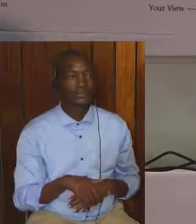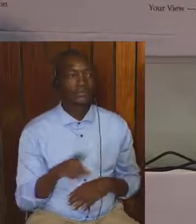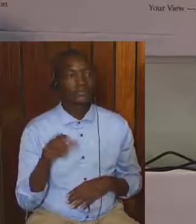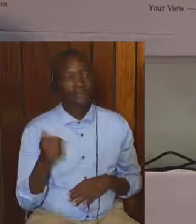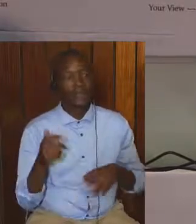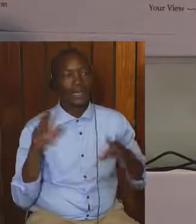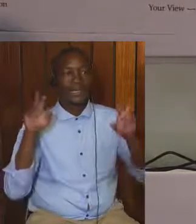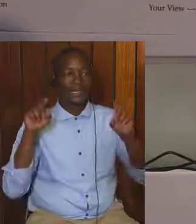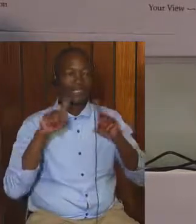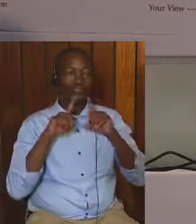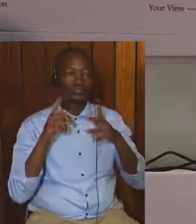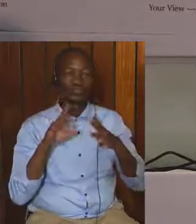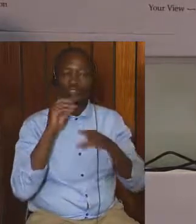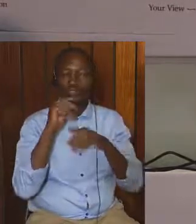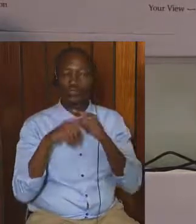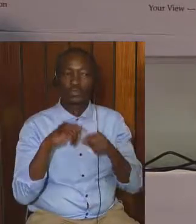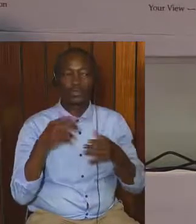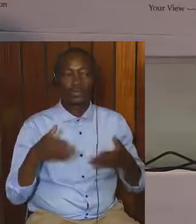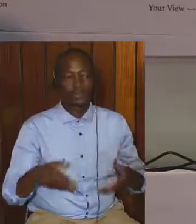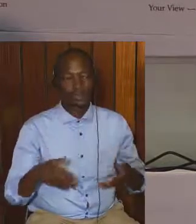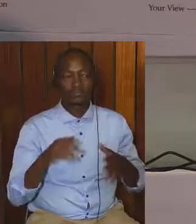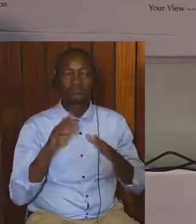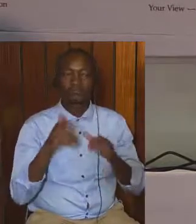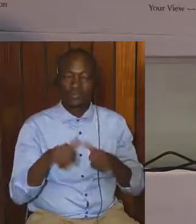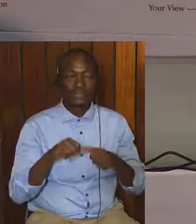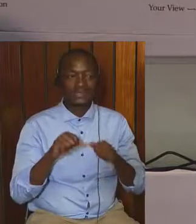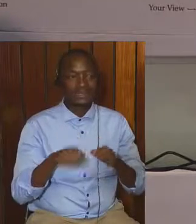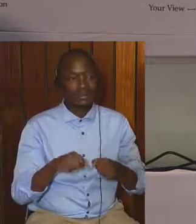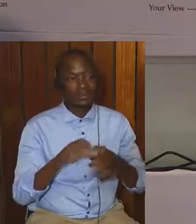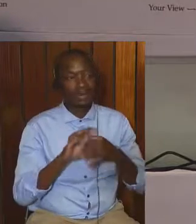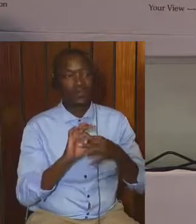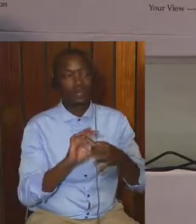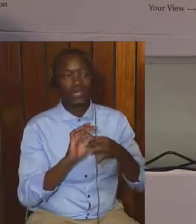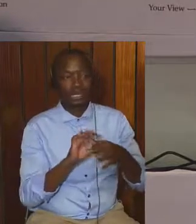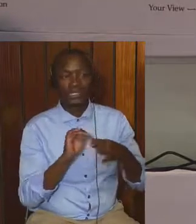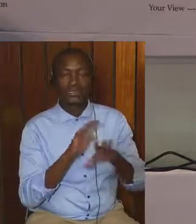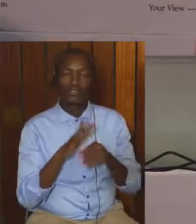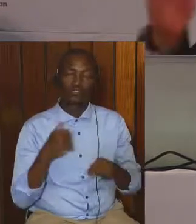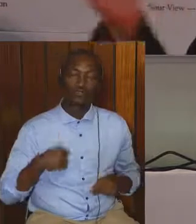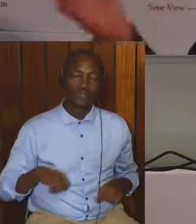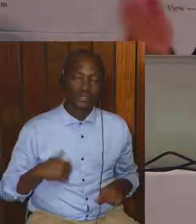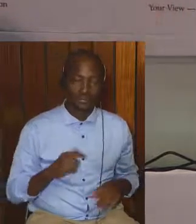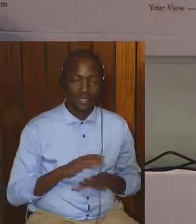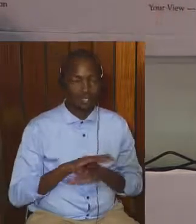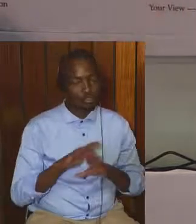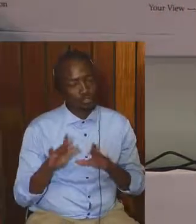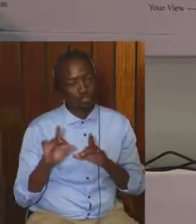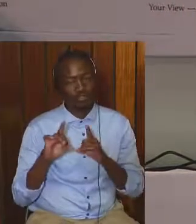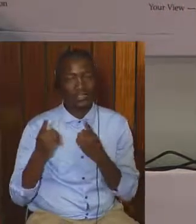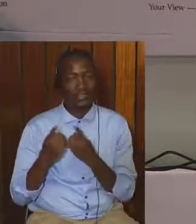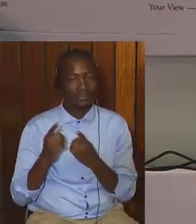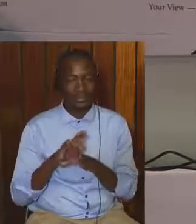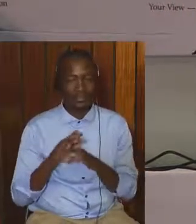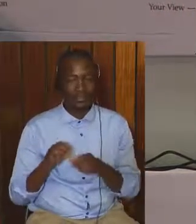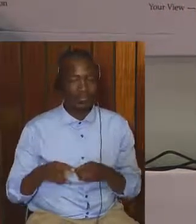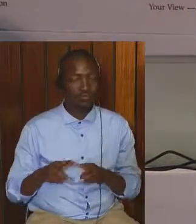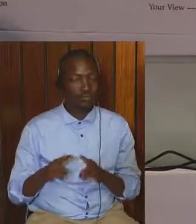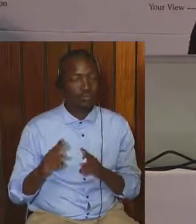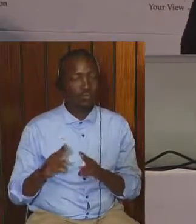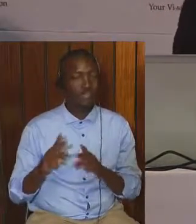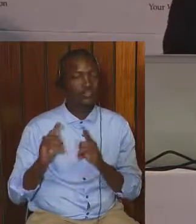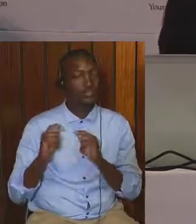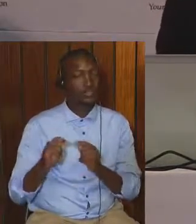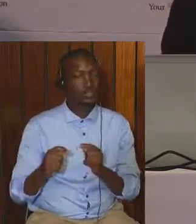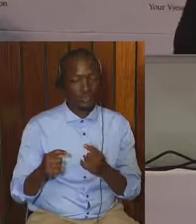that have been raised here. Some of them are related to municipalities, not to the Department of Roads and Transport. So, for